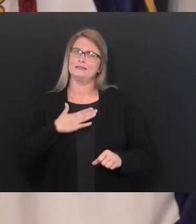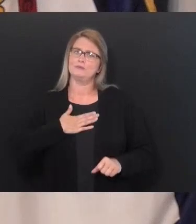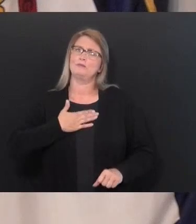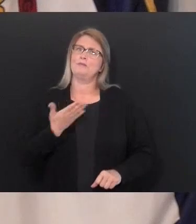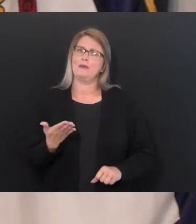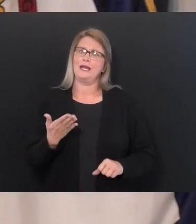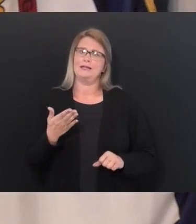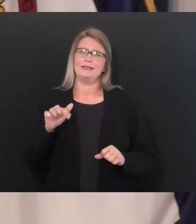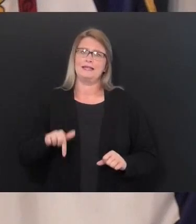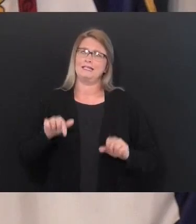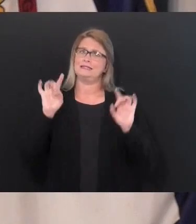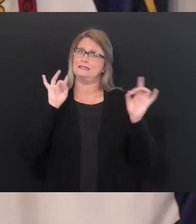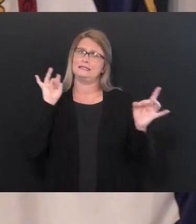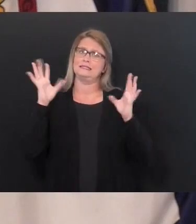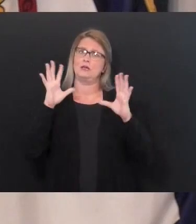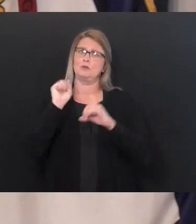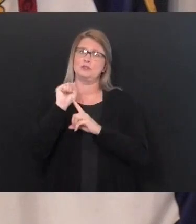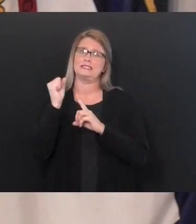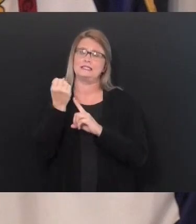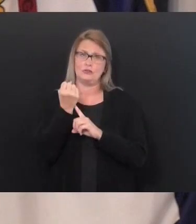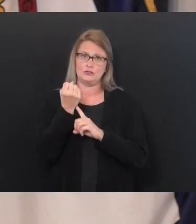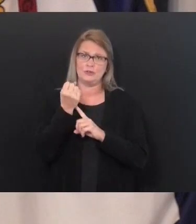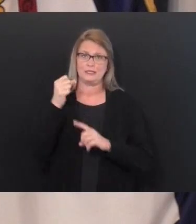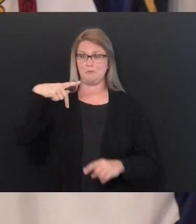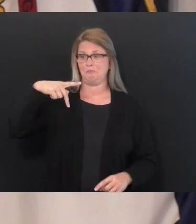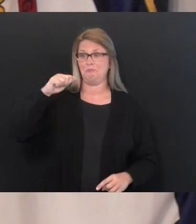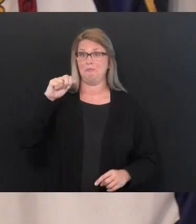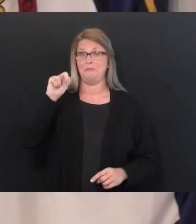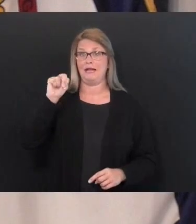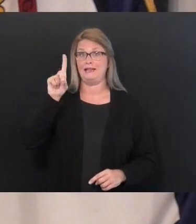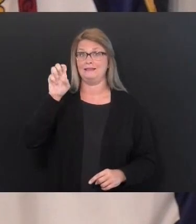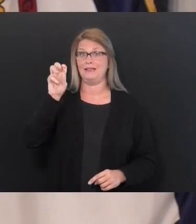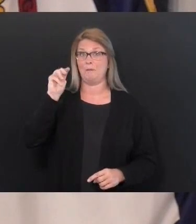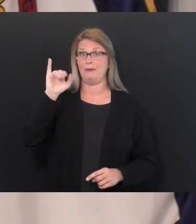terrible, terrible epidemic or pandemic,